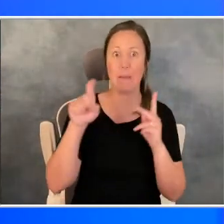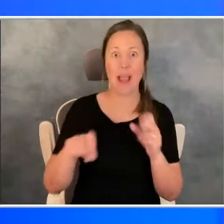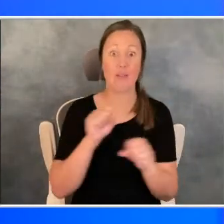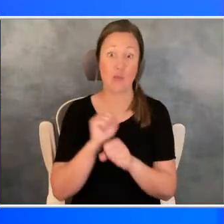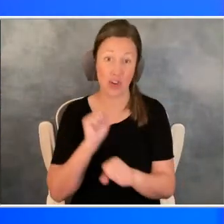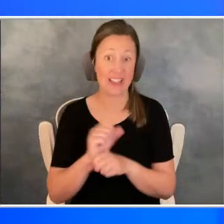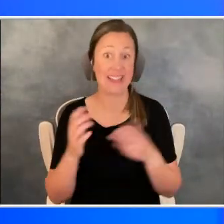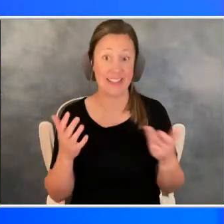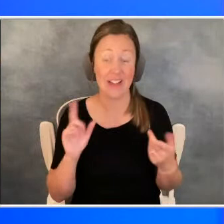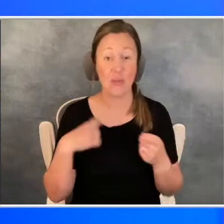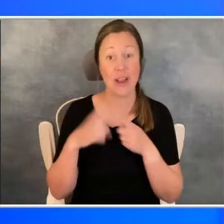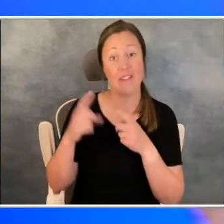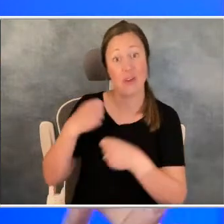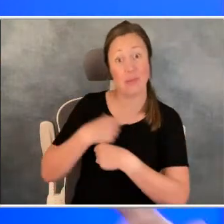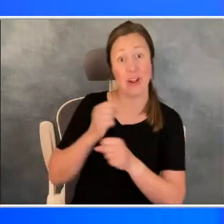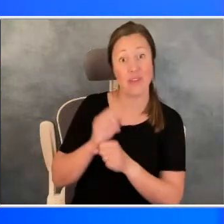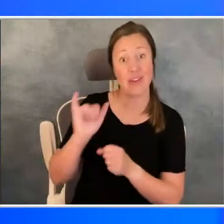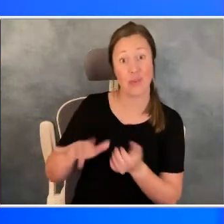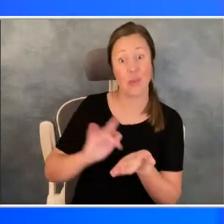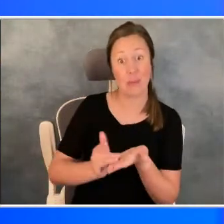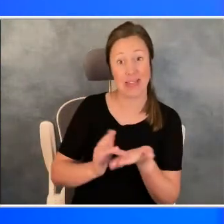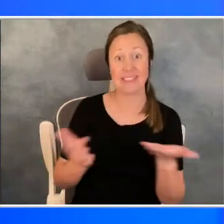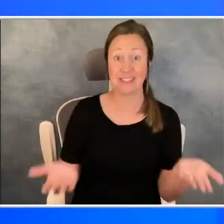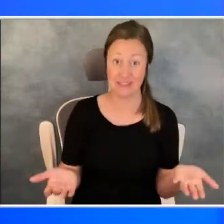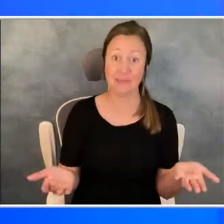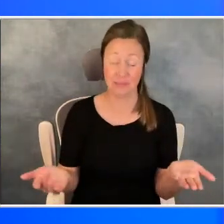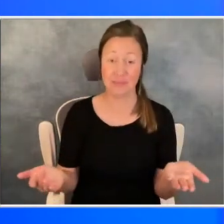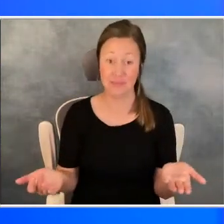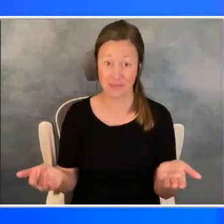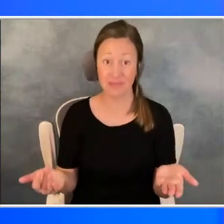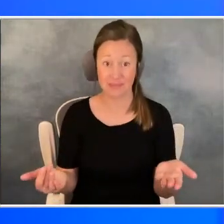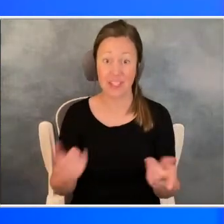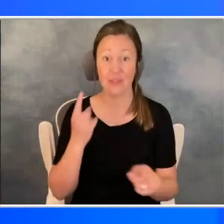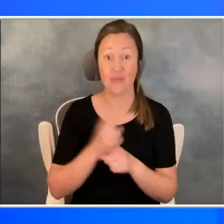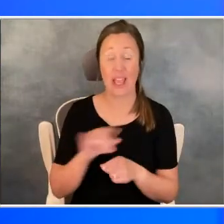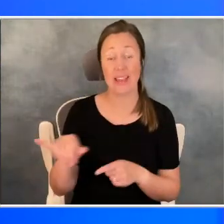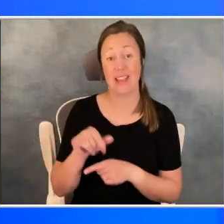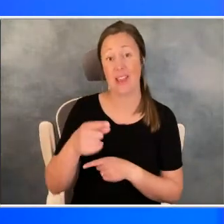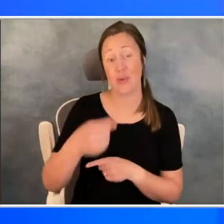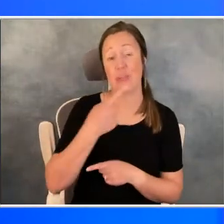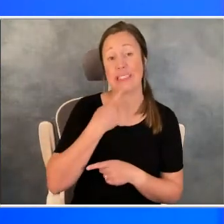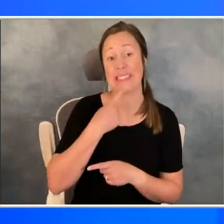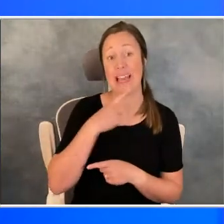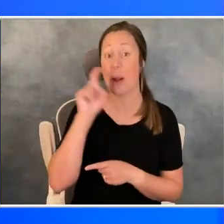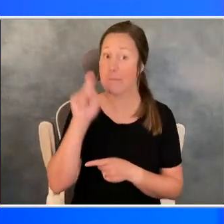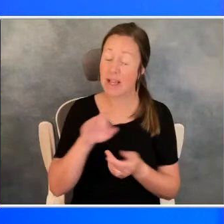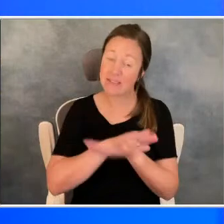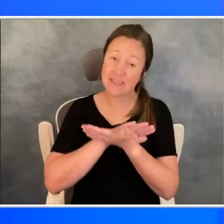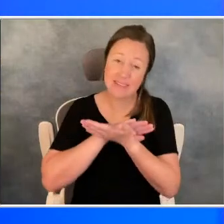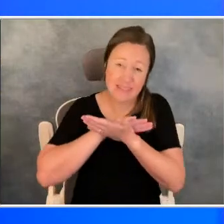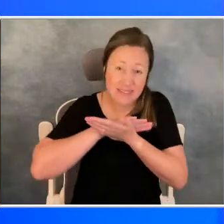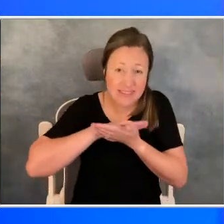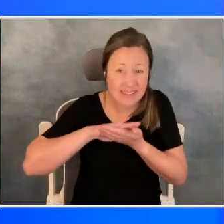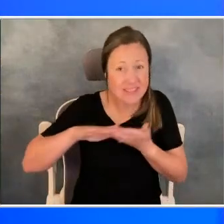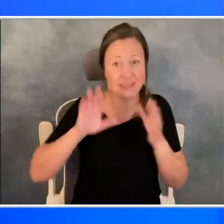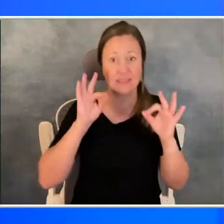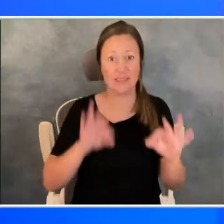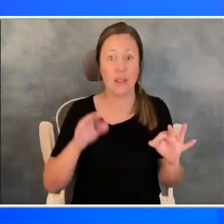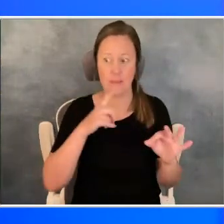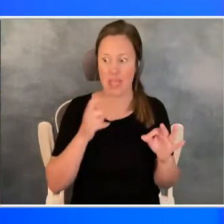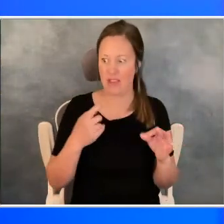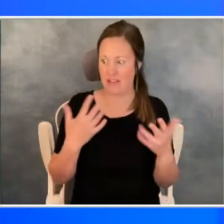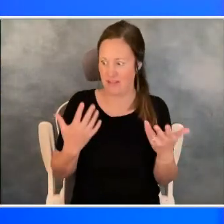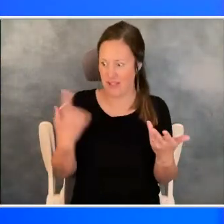when they're manufacturing these products, because as you said, they have to be sterile, because anything you're going to put into someone's